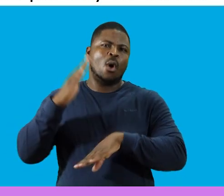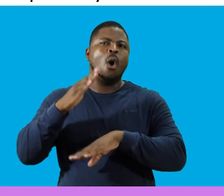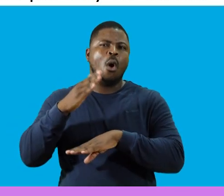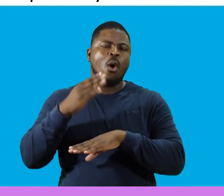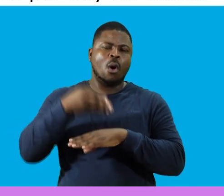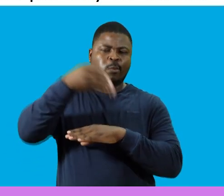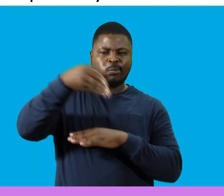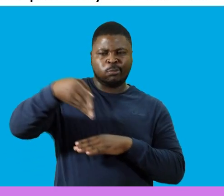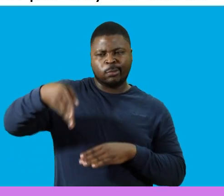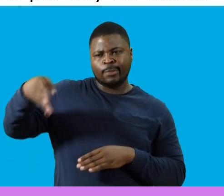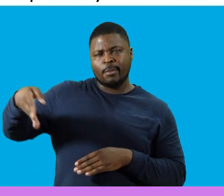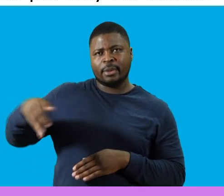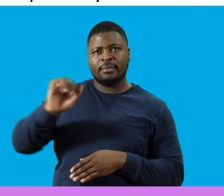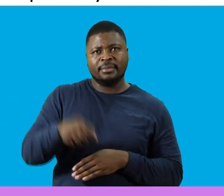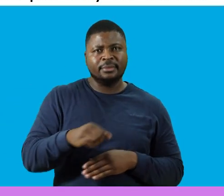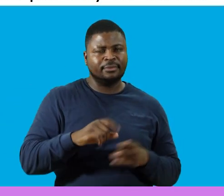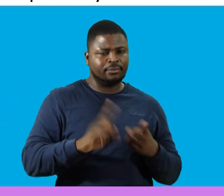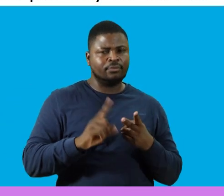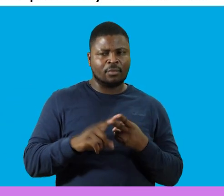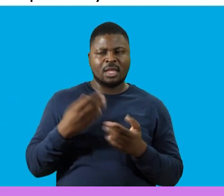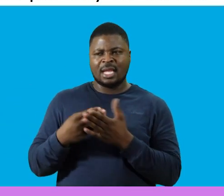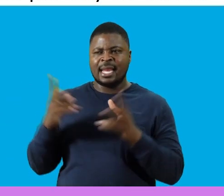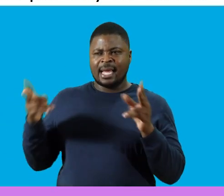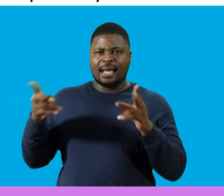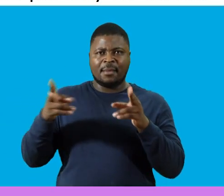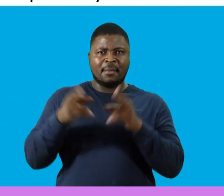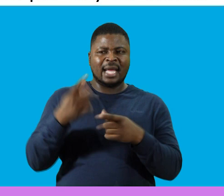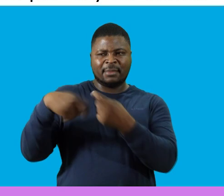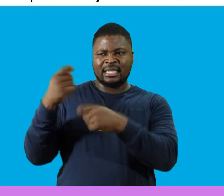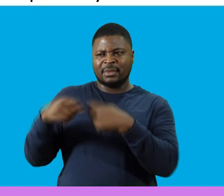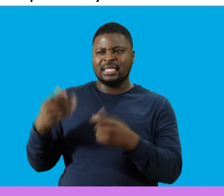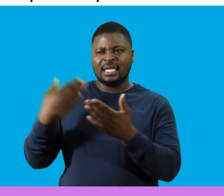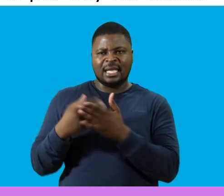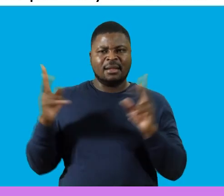He can cut on expenses.